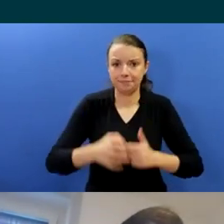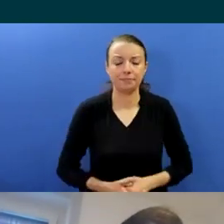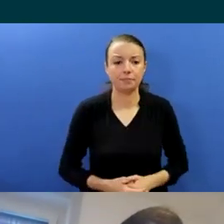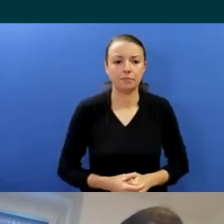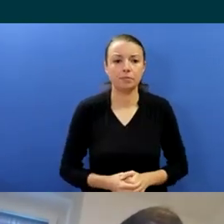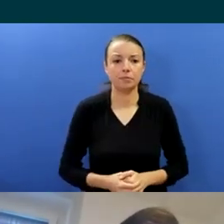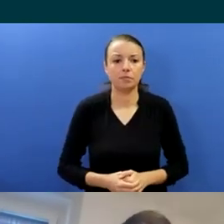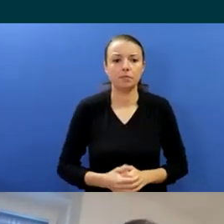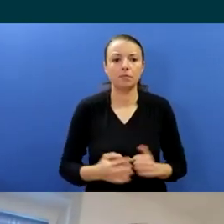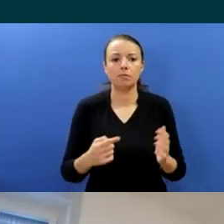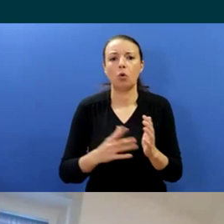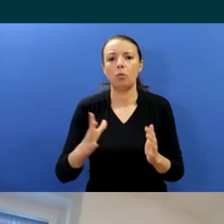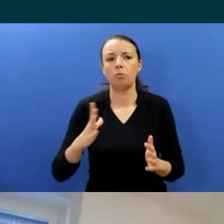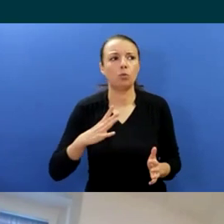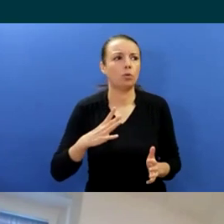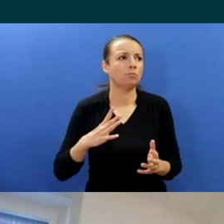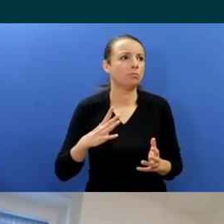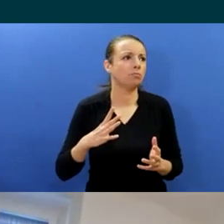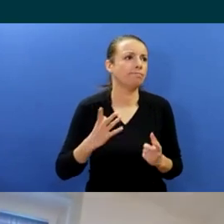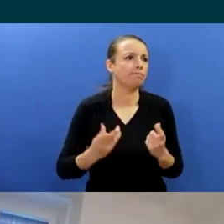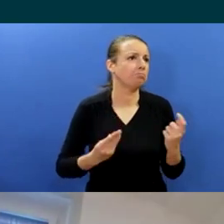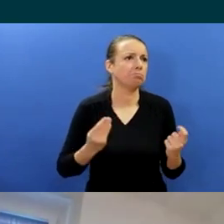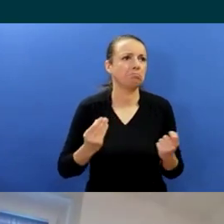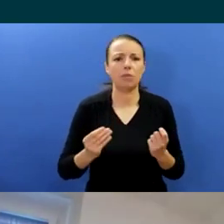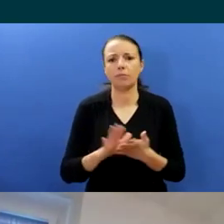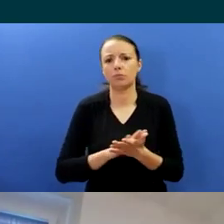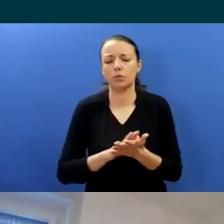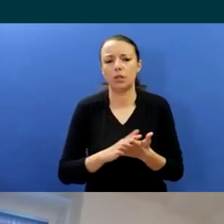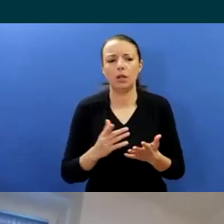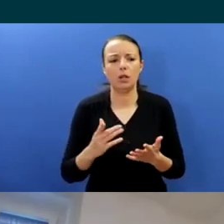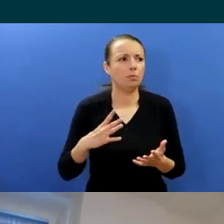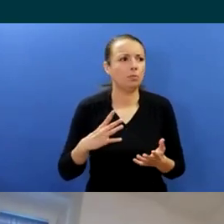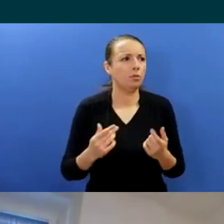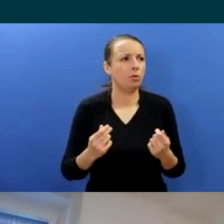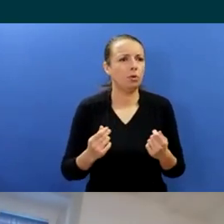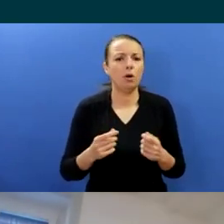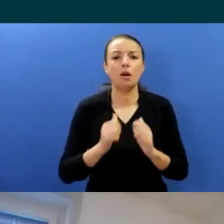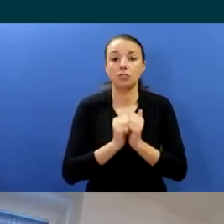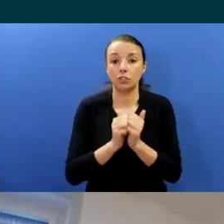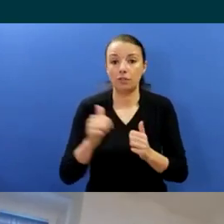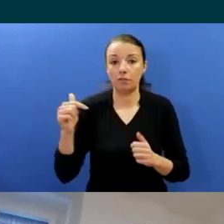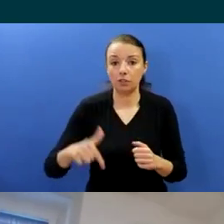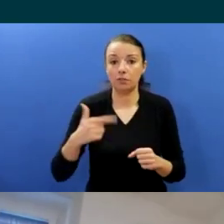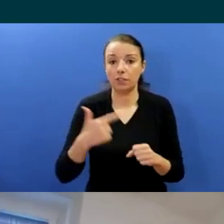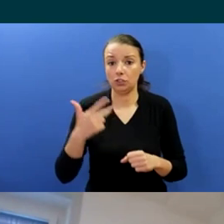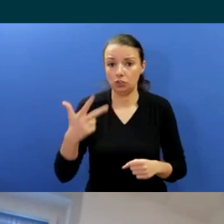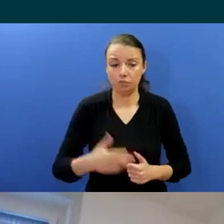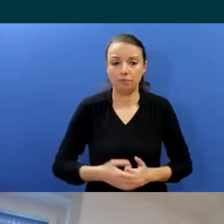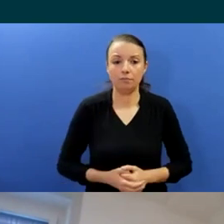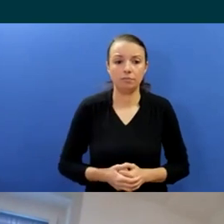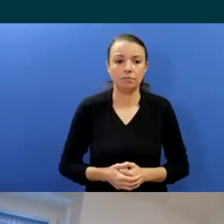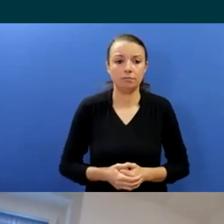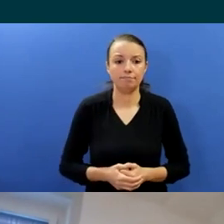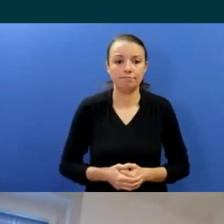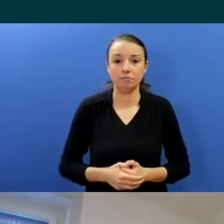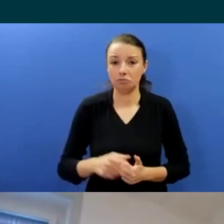September 23rd, 2023. So that's 1.5 years ago already. Time passes fast. Until